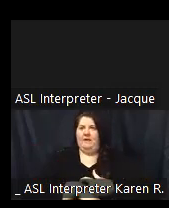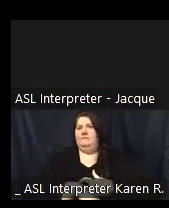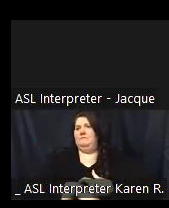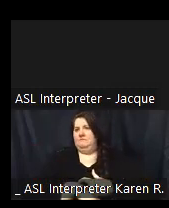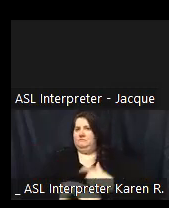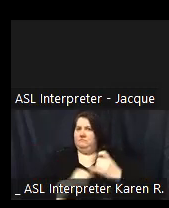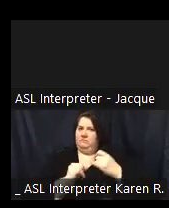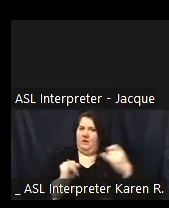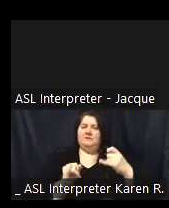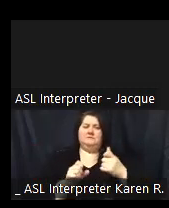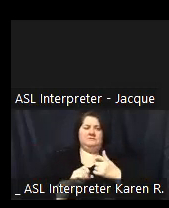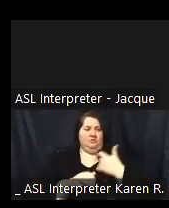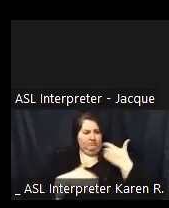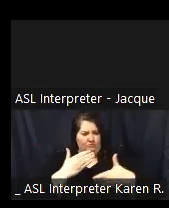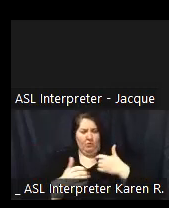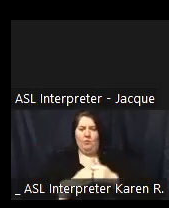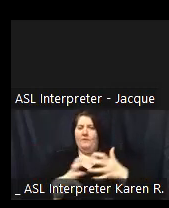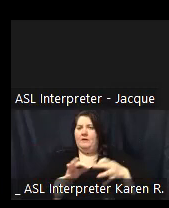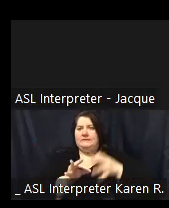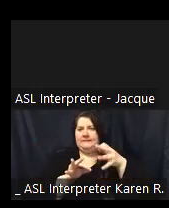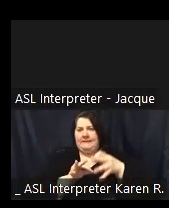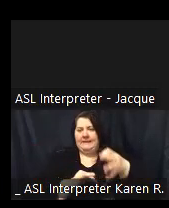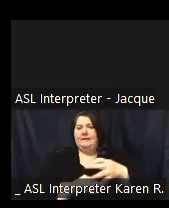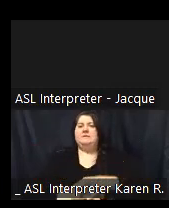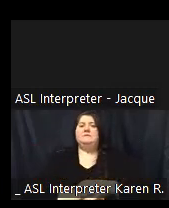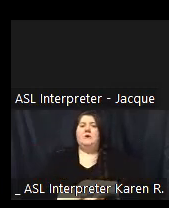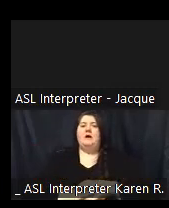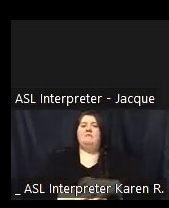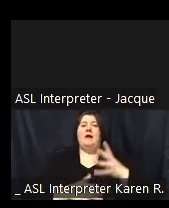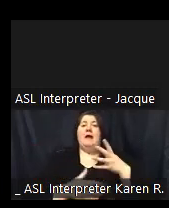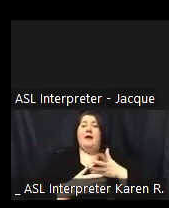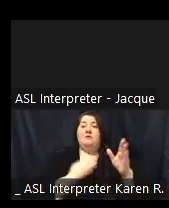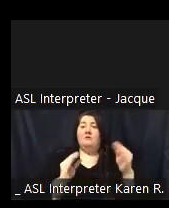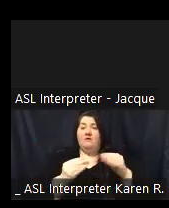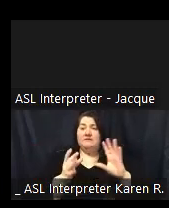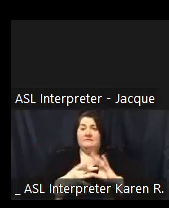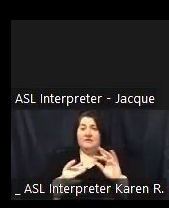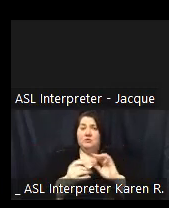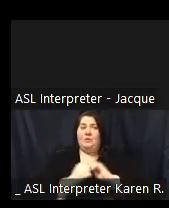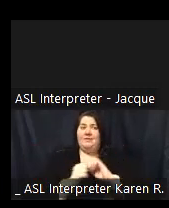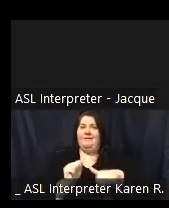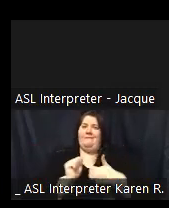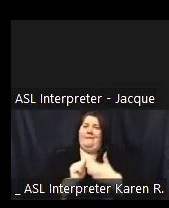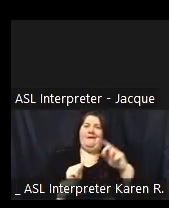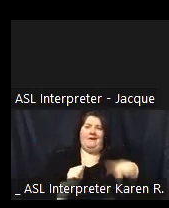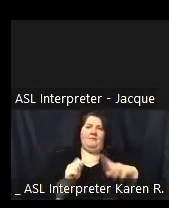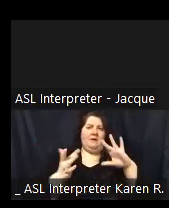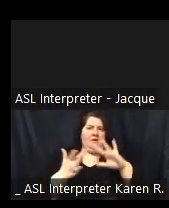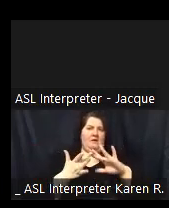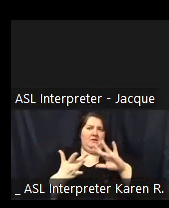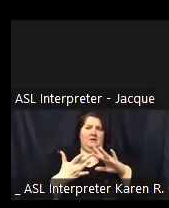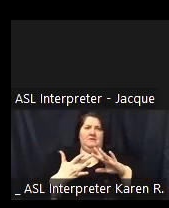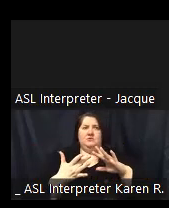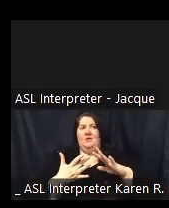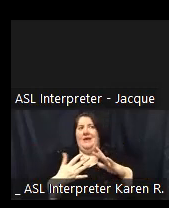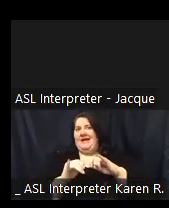without delays. So best practice is to have an out of office message with backup contacts so team members across agencies can stay in the